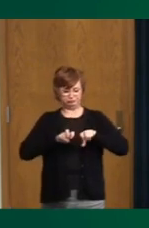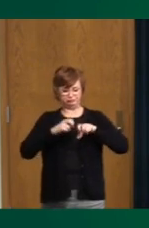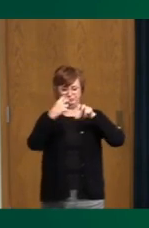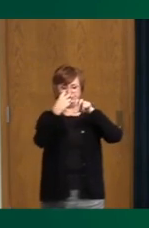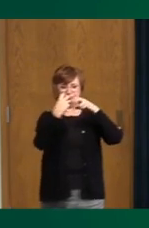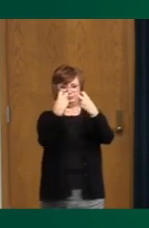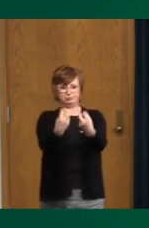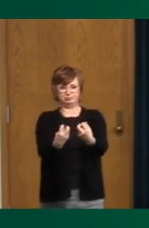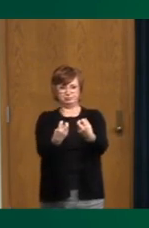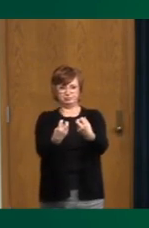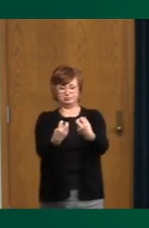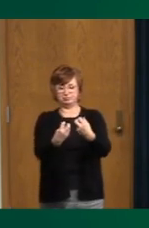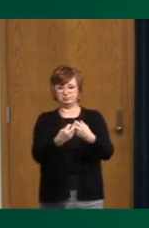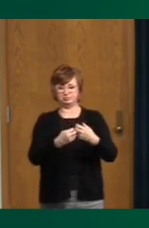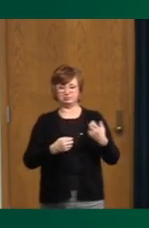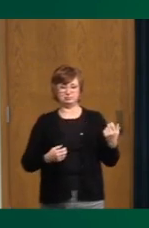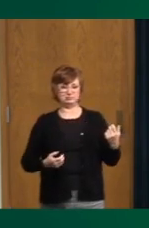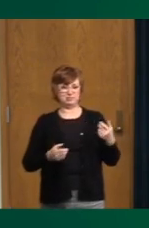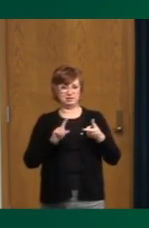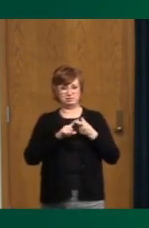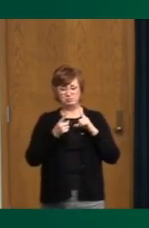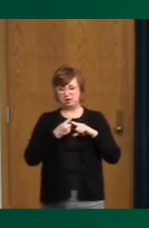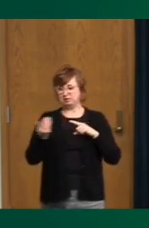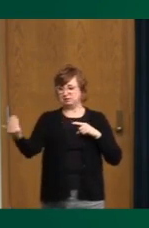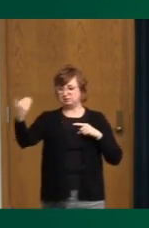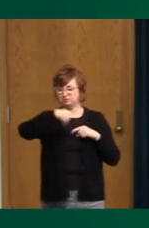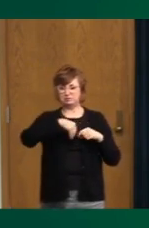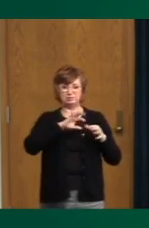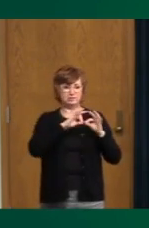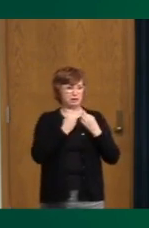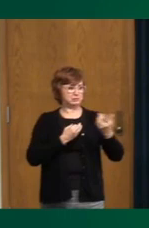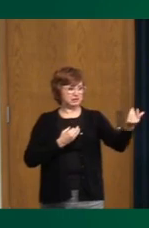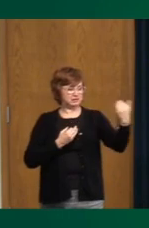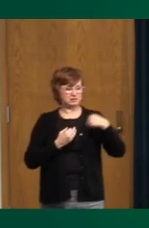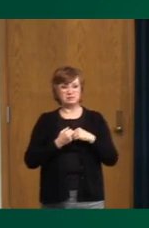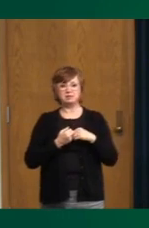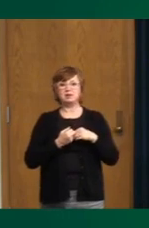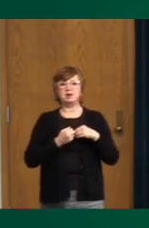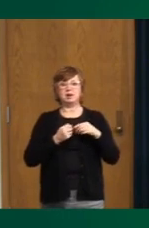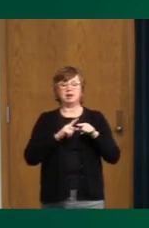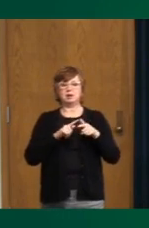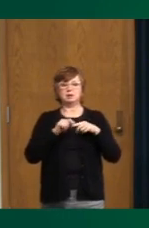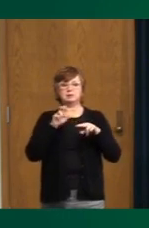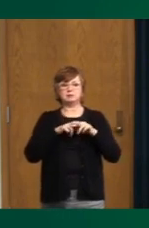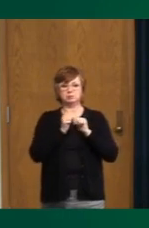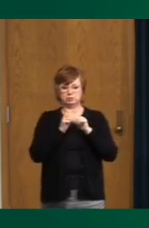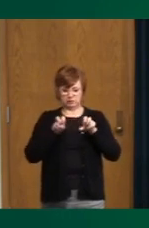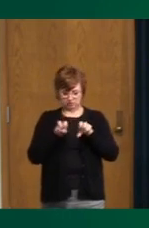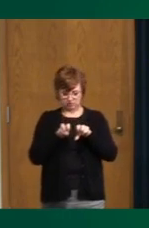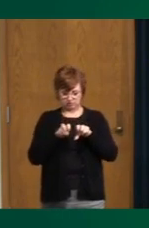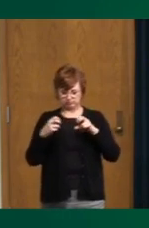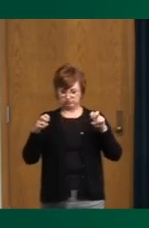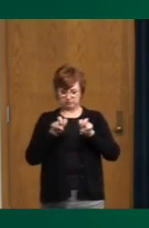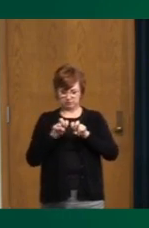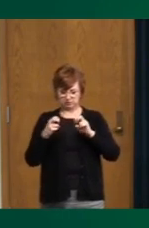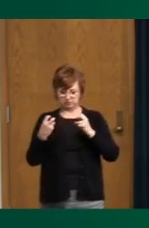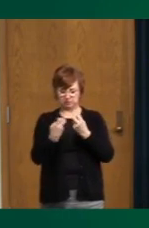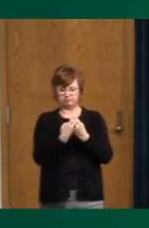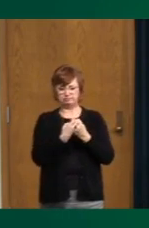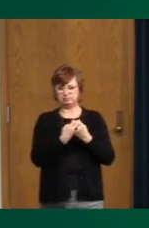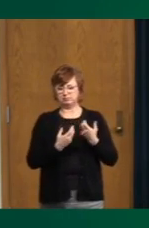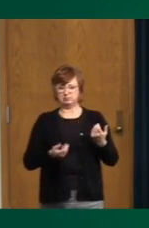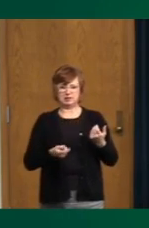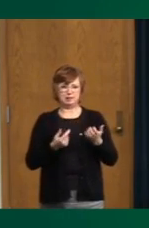and family come, everyone's trying to maintain some distance. It was just not possible, not working, transmission is happening. Even